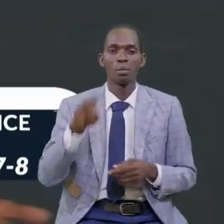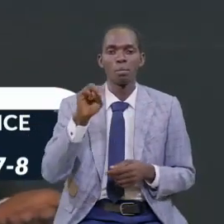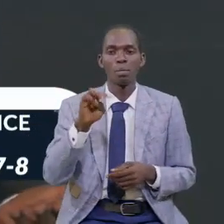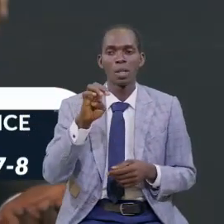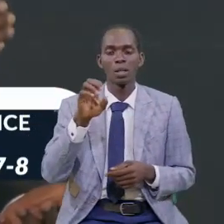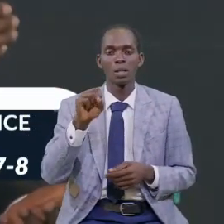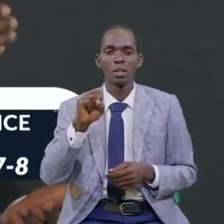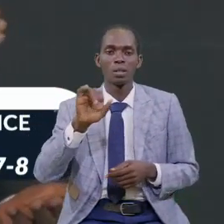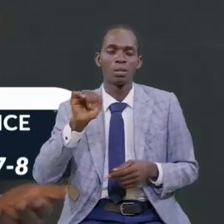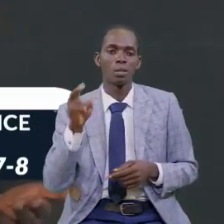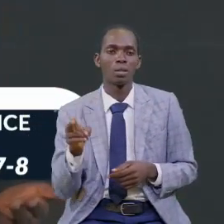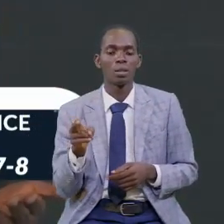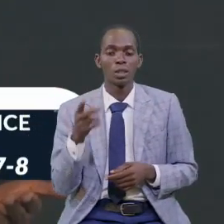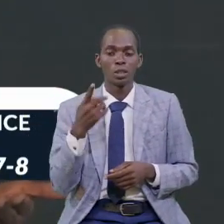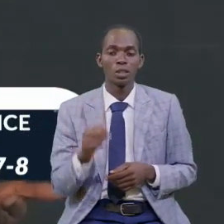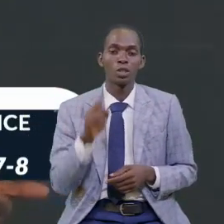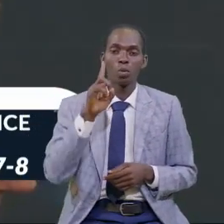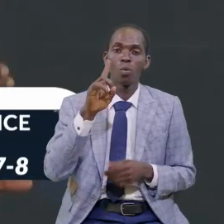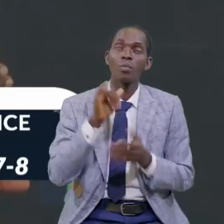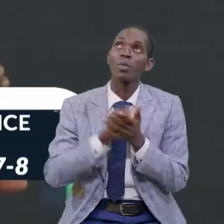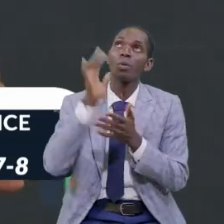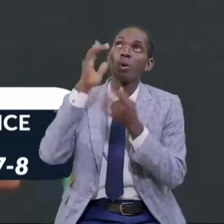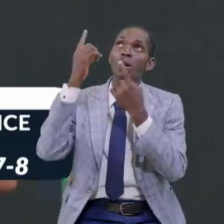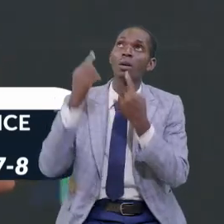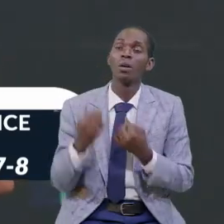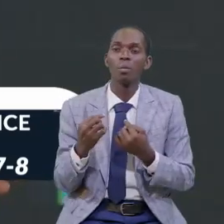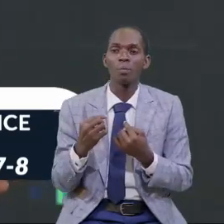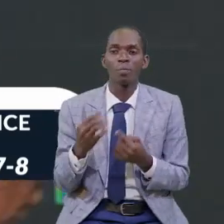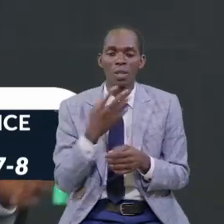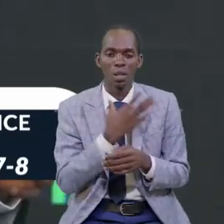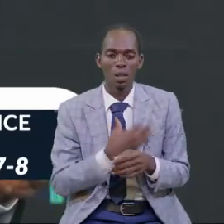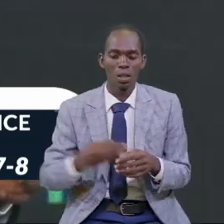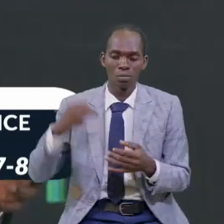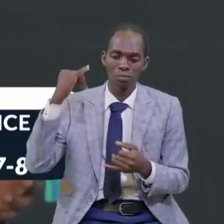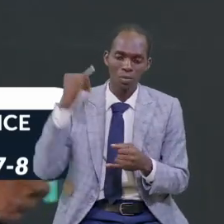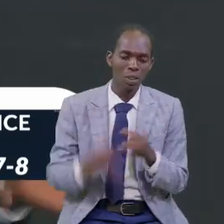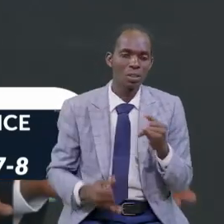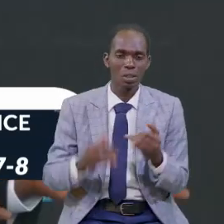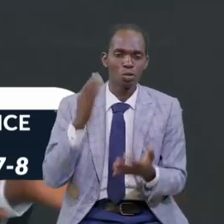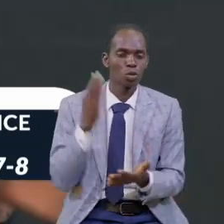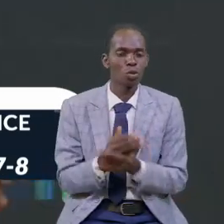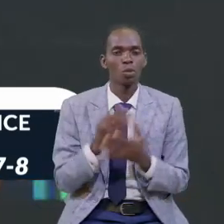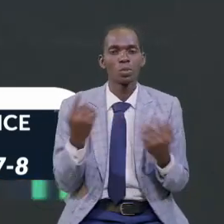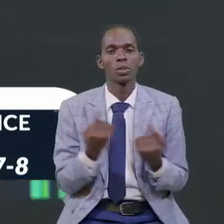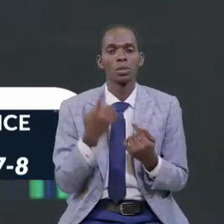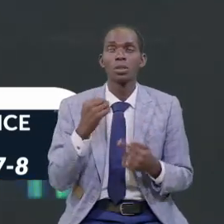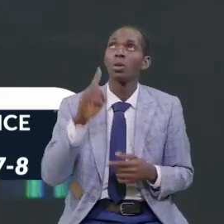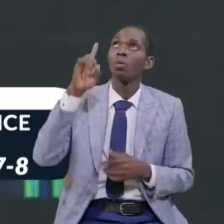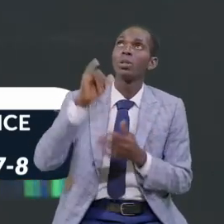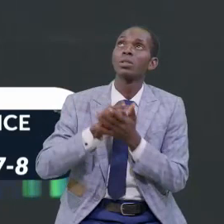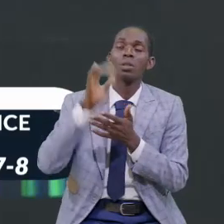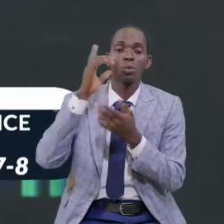the Messiah, the one that will come and put an end to sin, the one that will come and